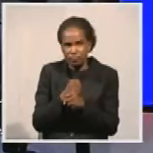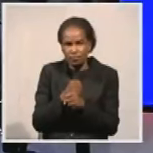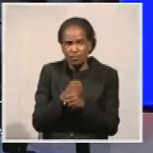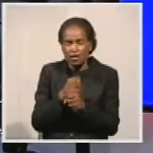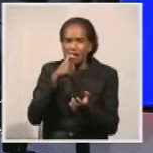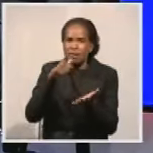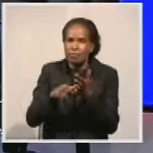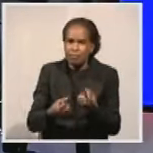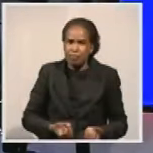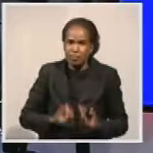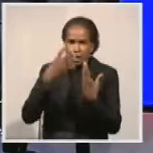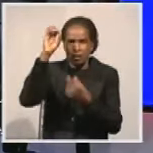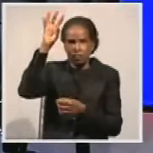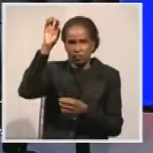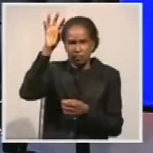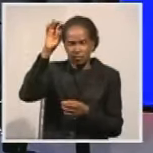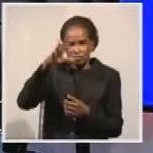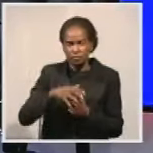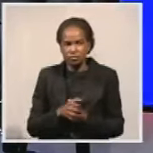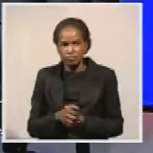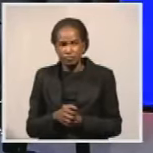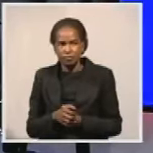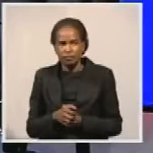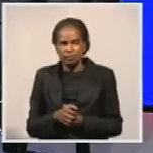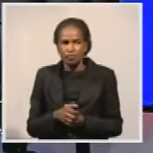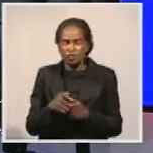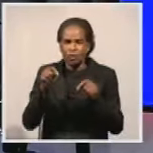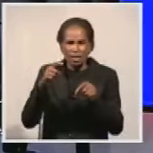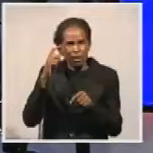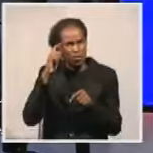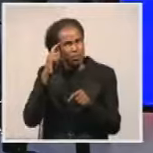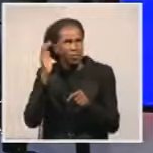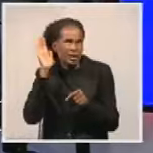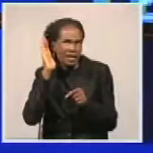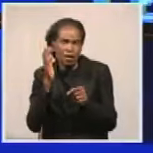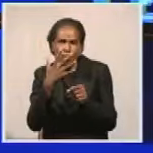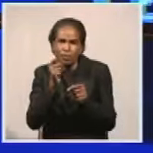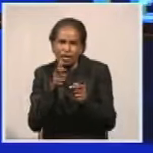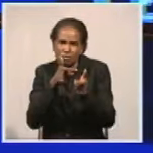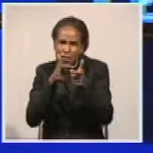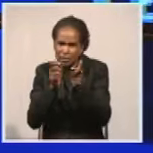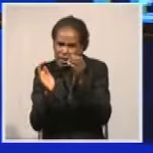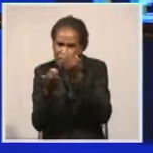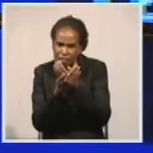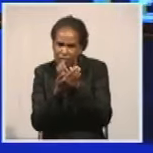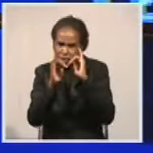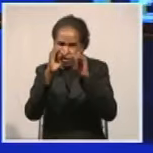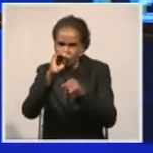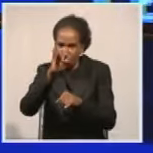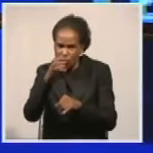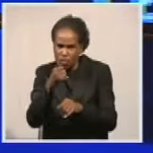bombings. Precisely, yes. So all these possibilities could not be ruled out. And